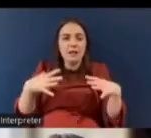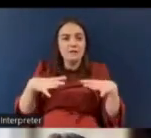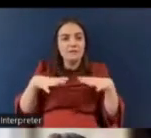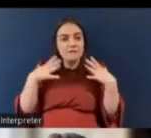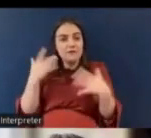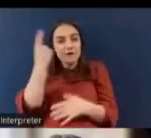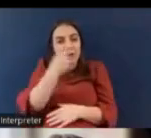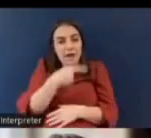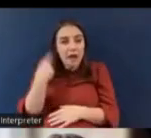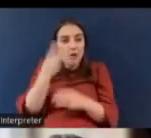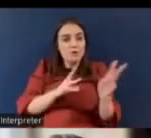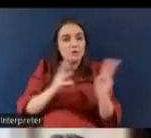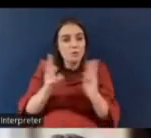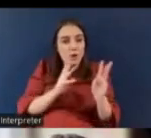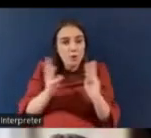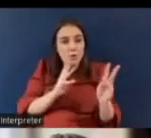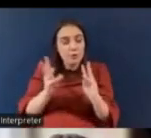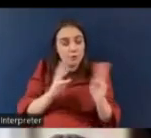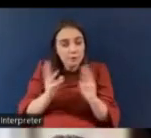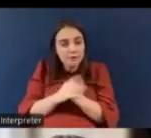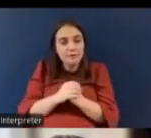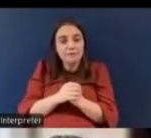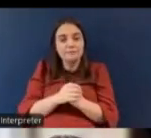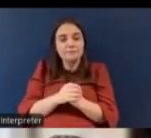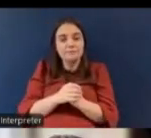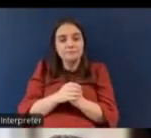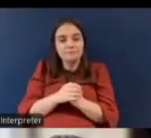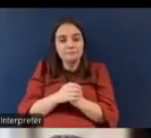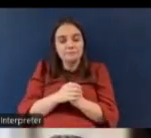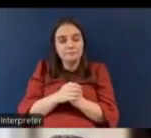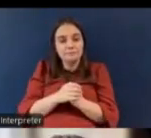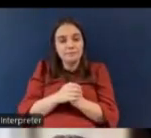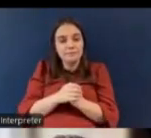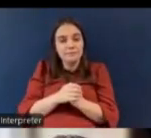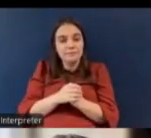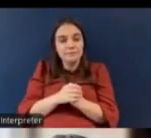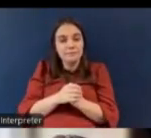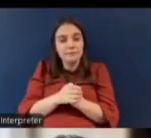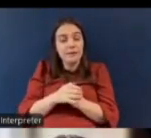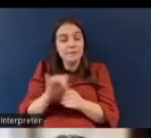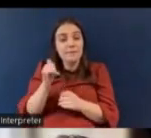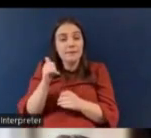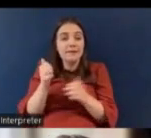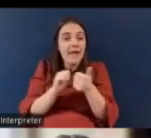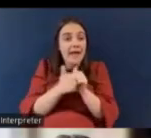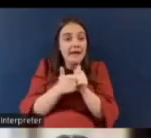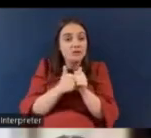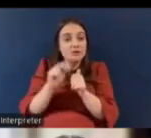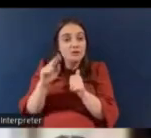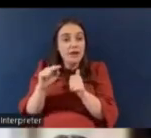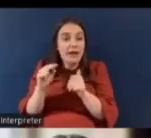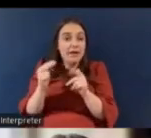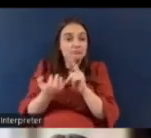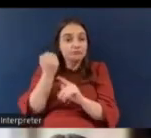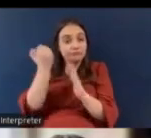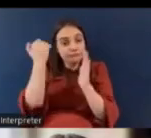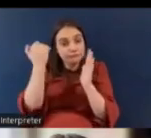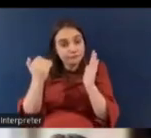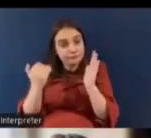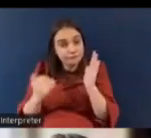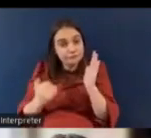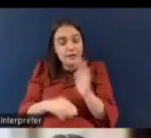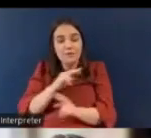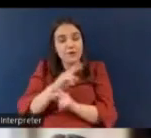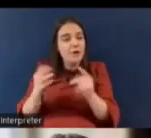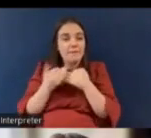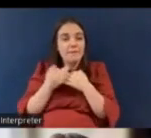hours, and that kind of the possible actions that result from all the assessments are